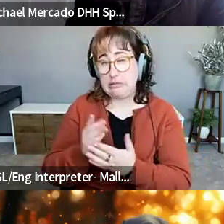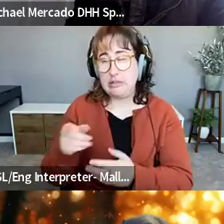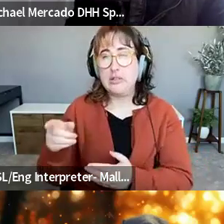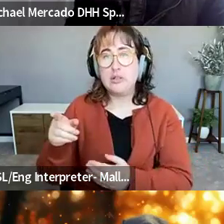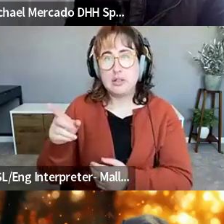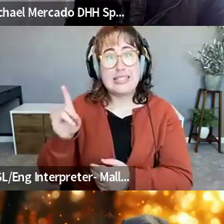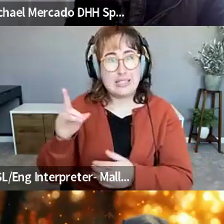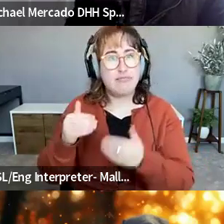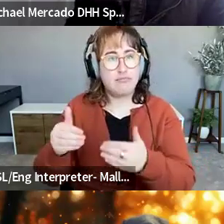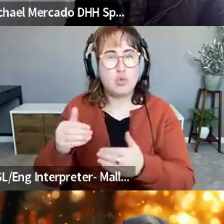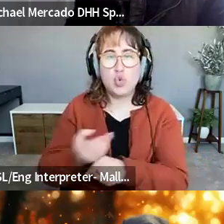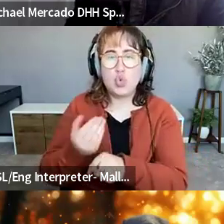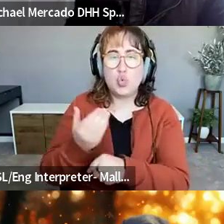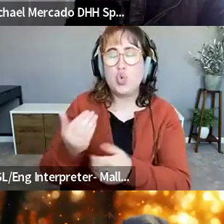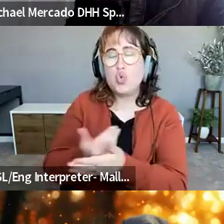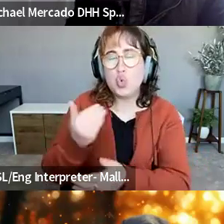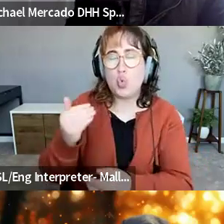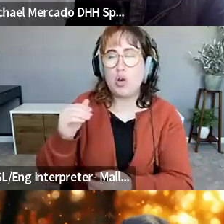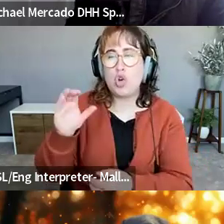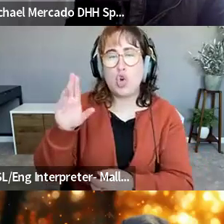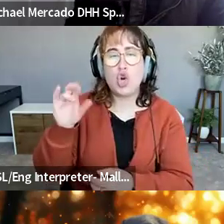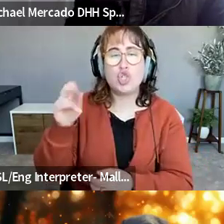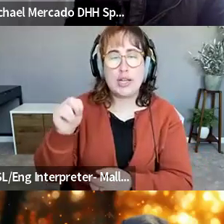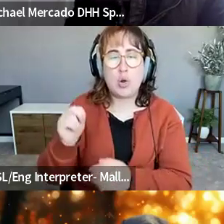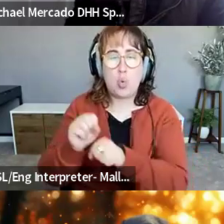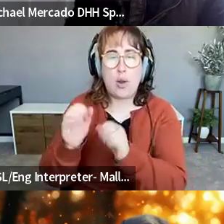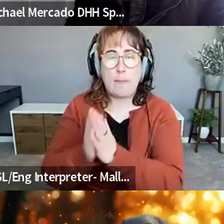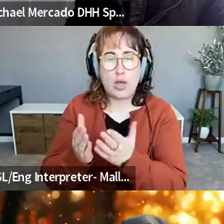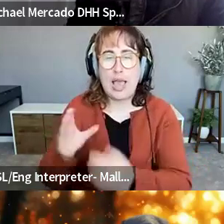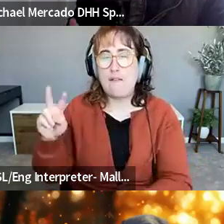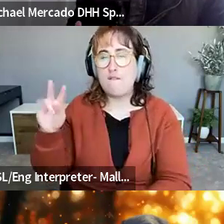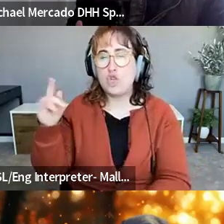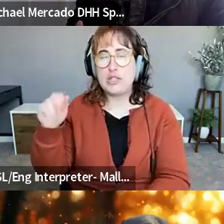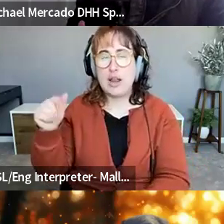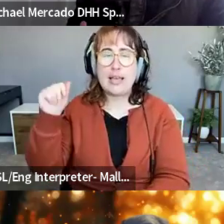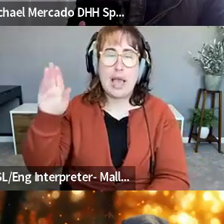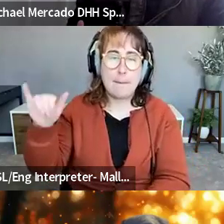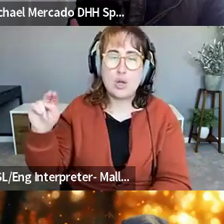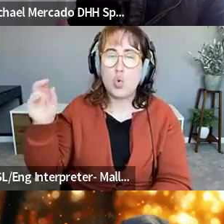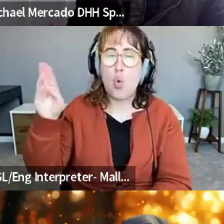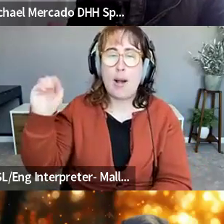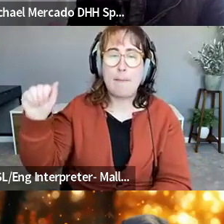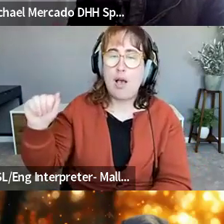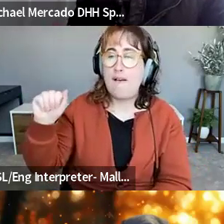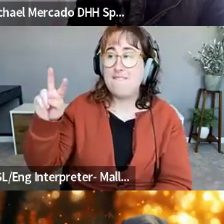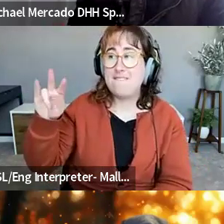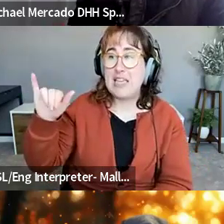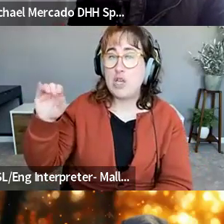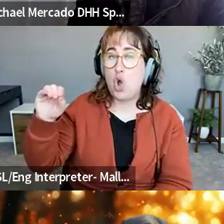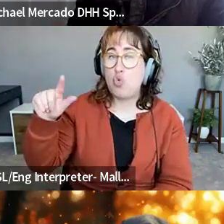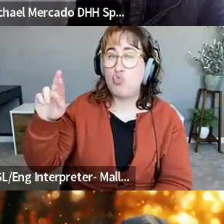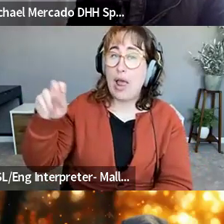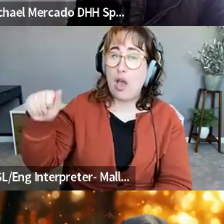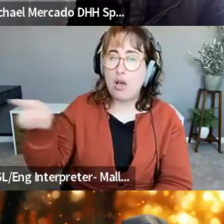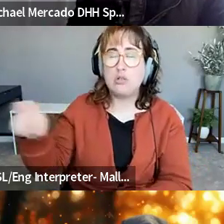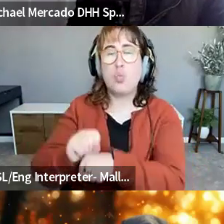ARF push-in facility rate workbook, and we, Virginia Gabby and Norma Villareta, our lead, have been working really